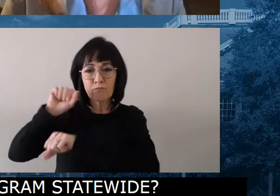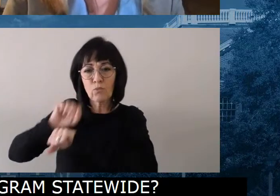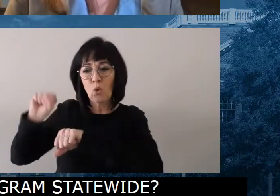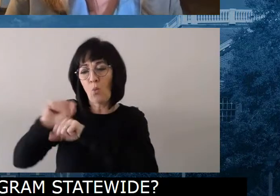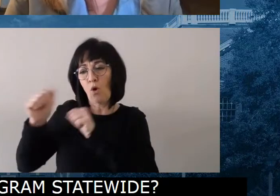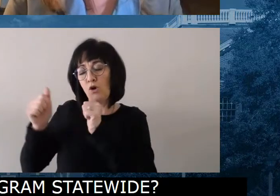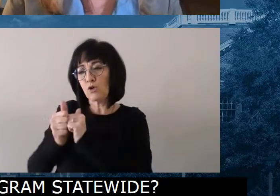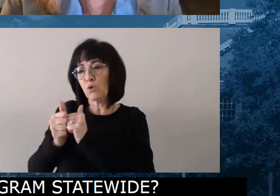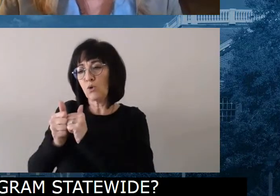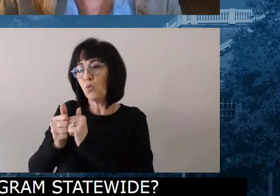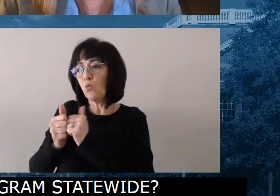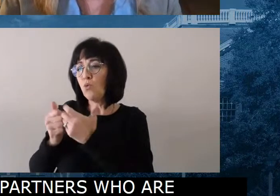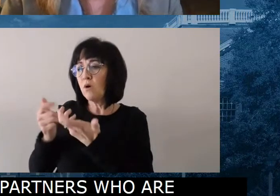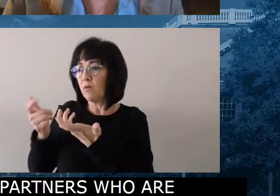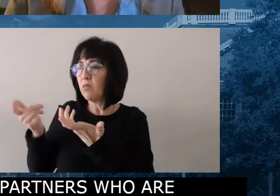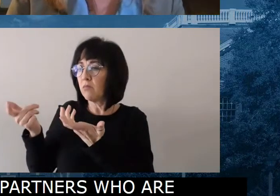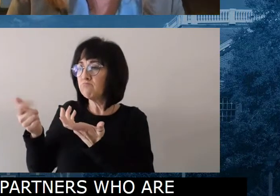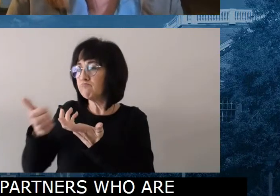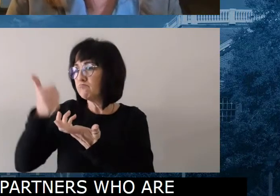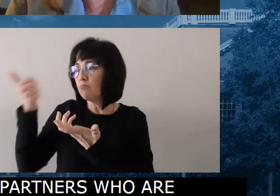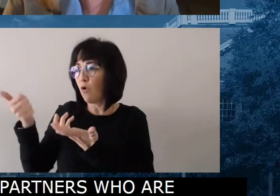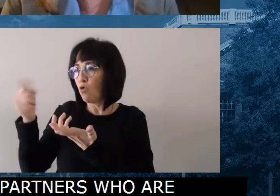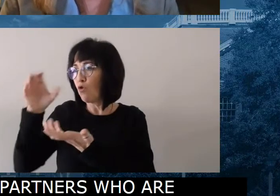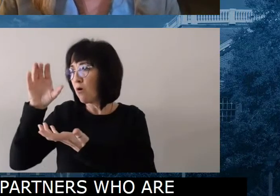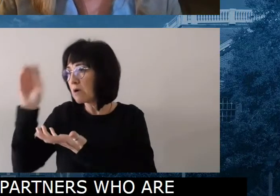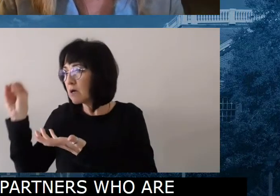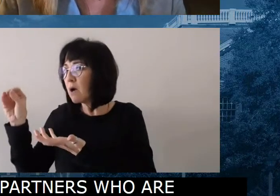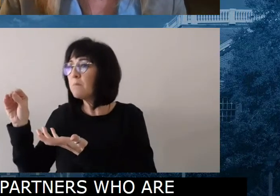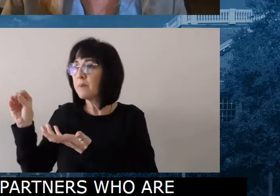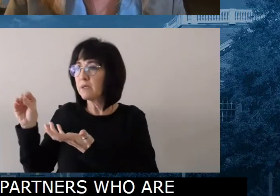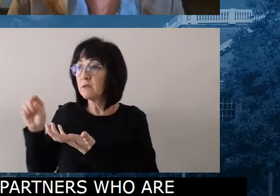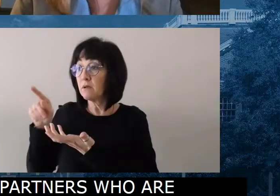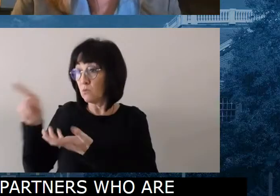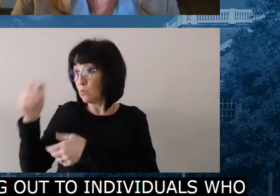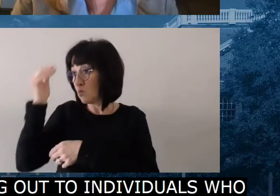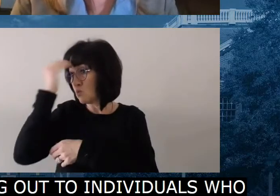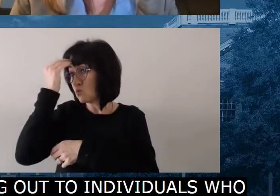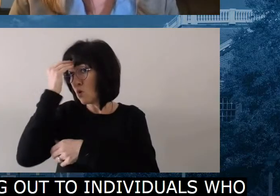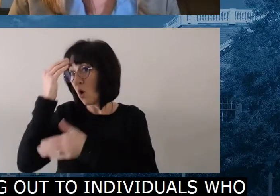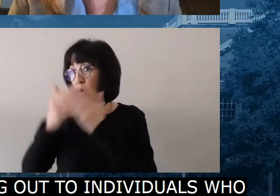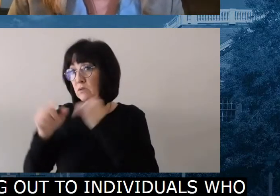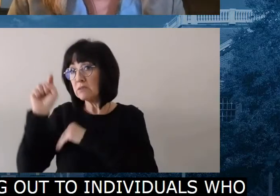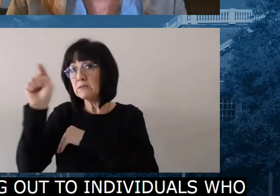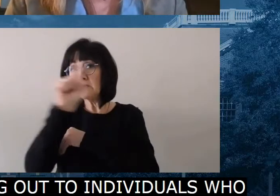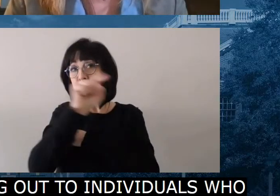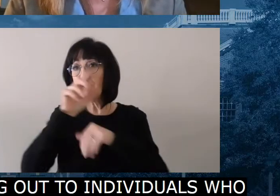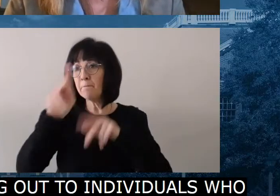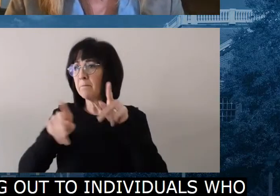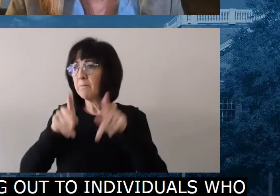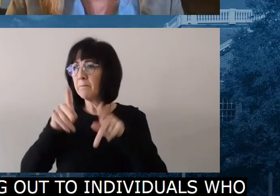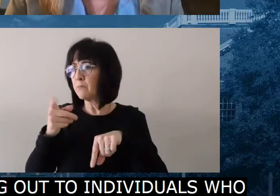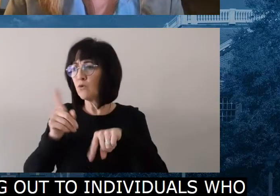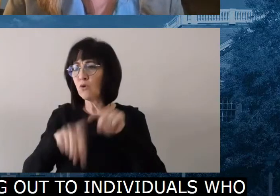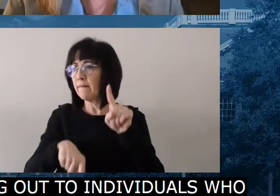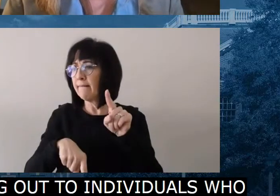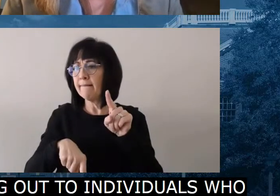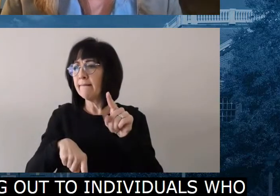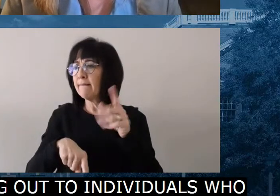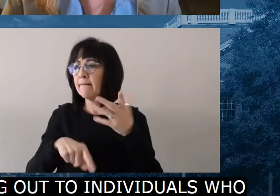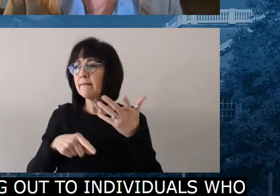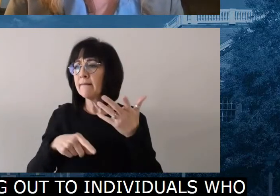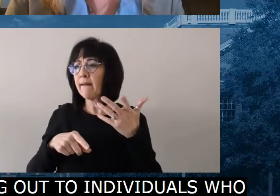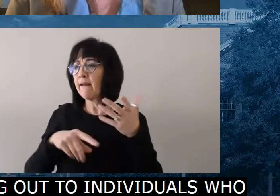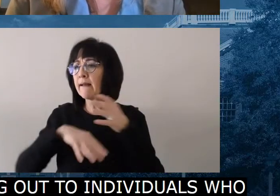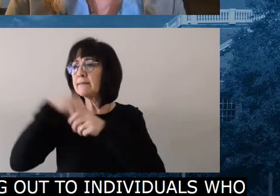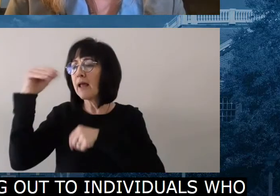going out to individuals who are unable to leave their homes, and so we expect to have a